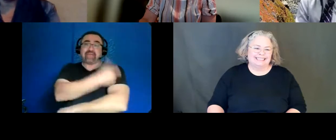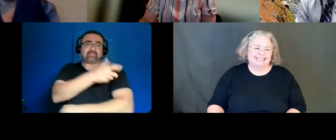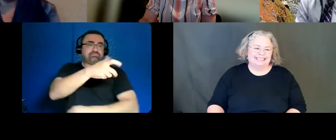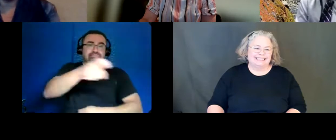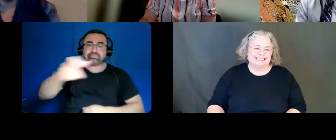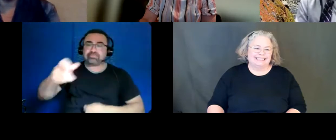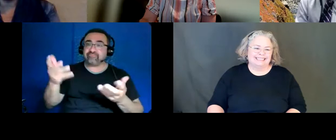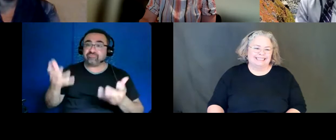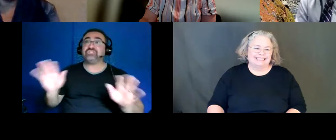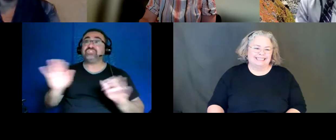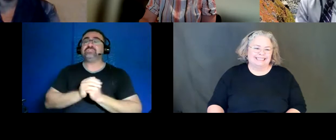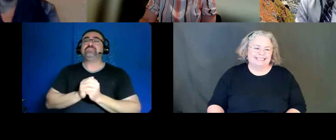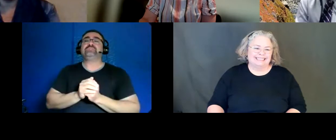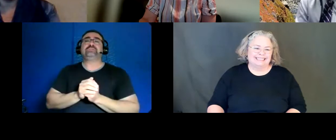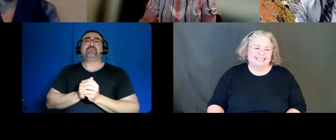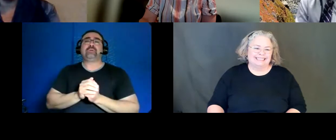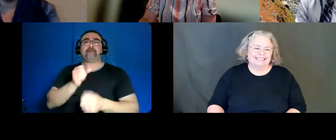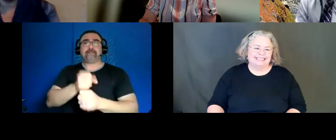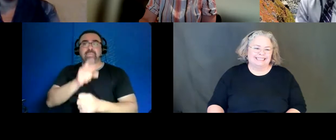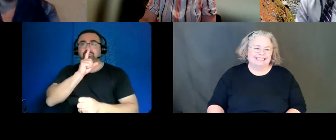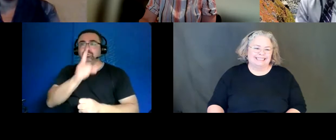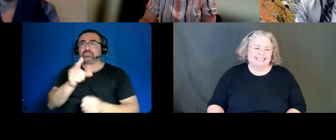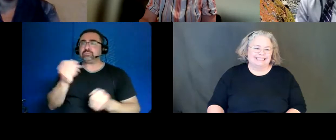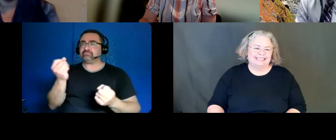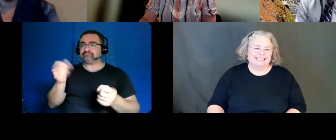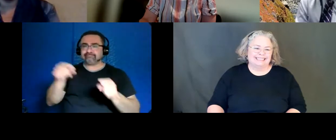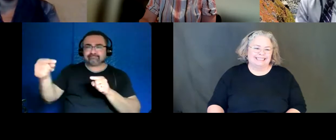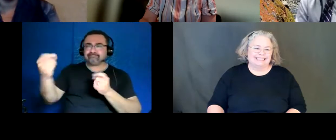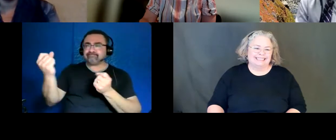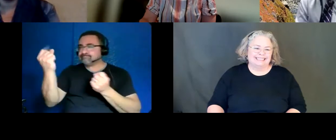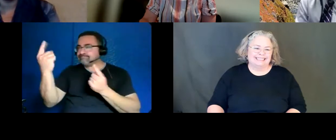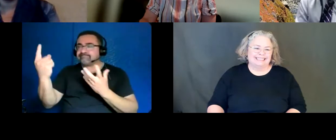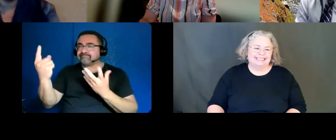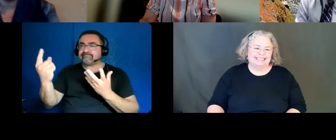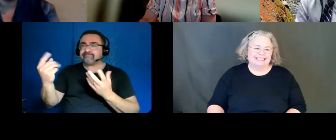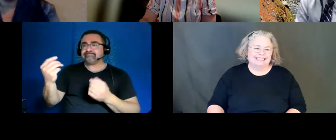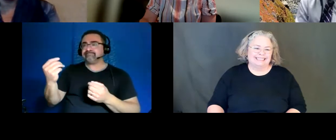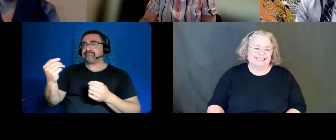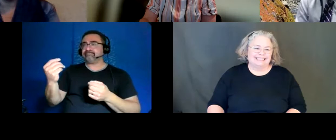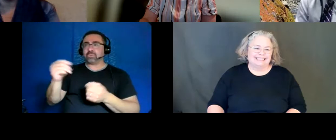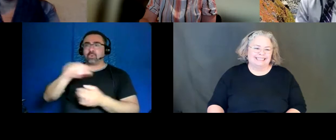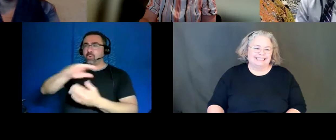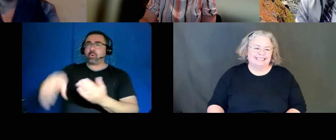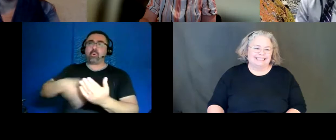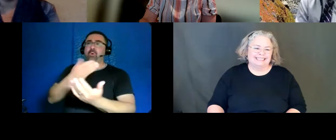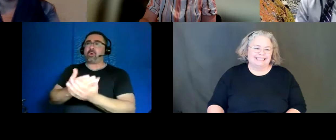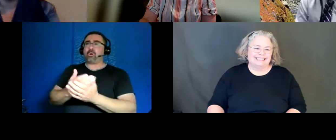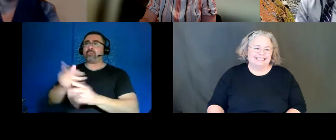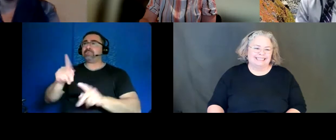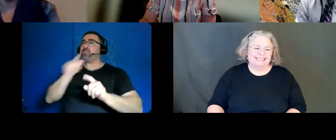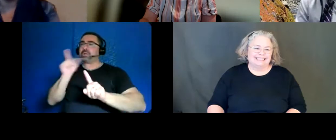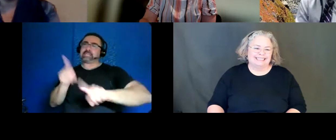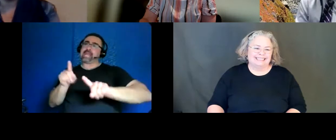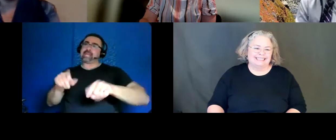You can also just make sure that there's an understanding between all of the attendees of this